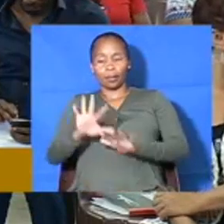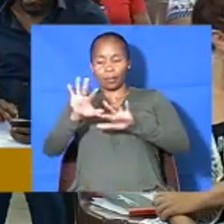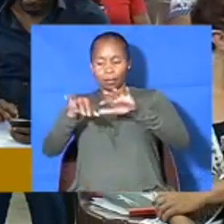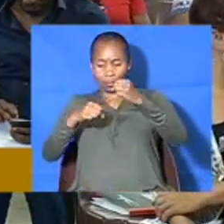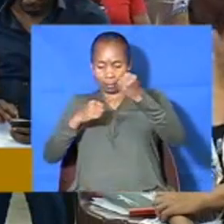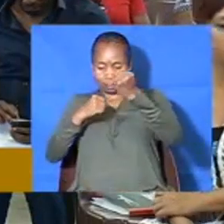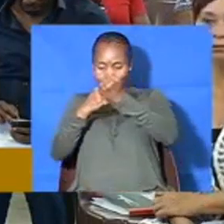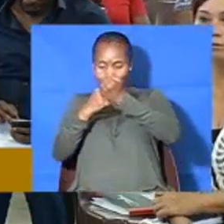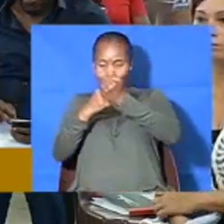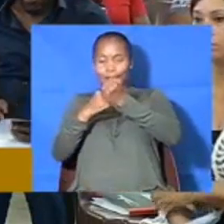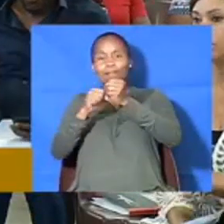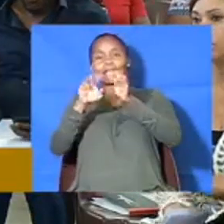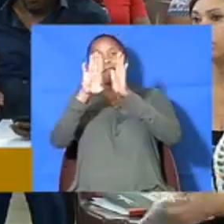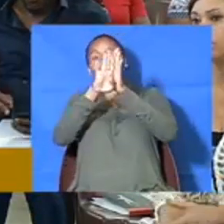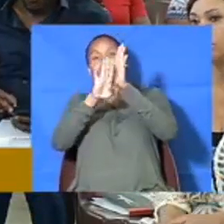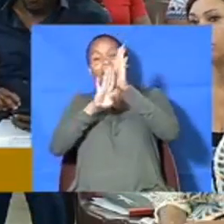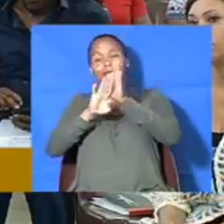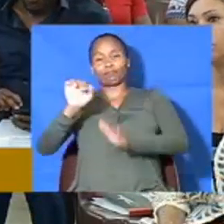He gave me a white stone,